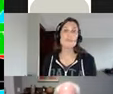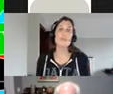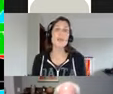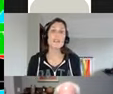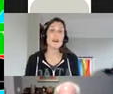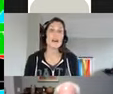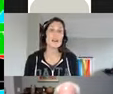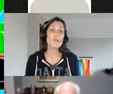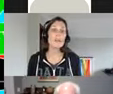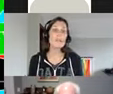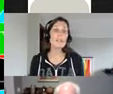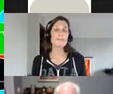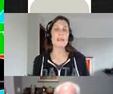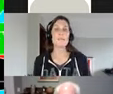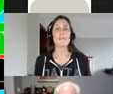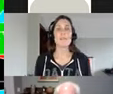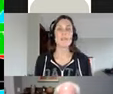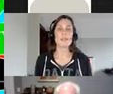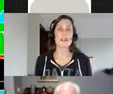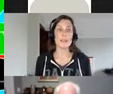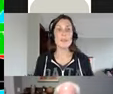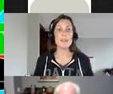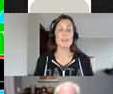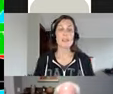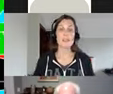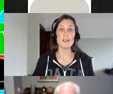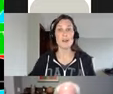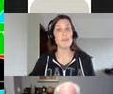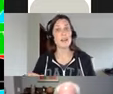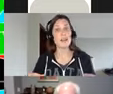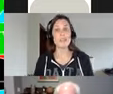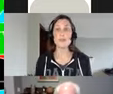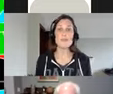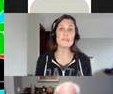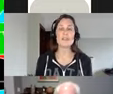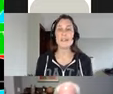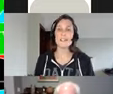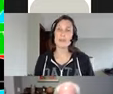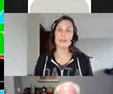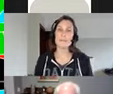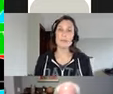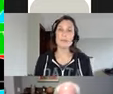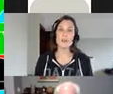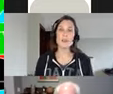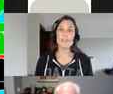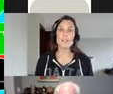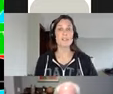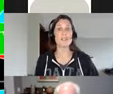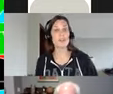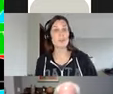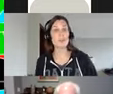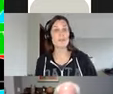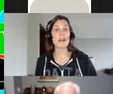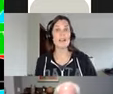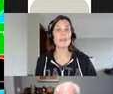lot more informative to just make a map that looks like, you know, the big version here. We've got intuitive symbolization with light blue for low usage,